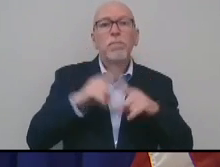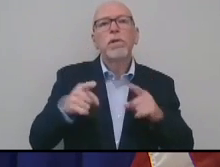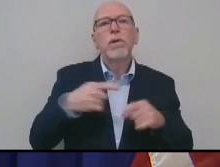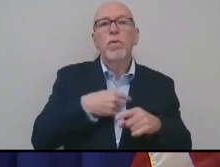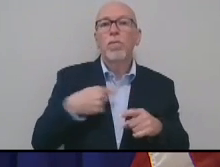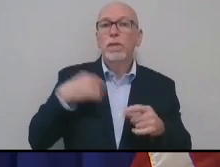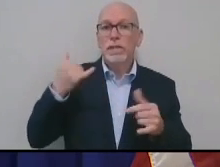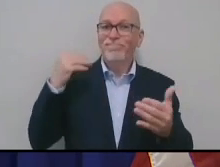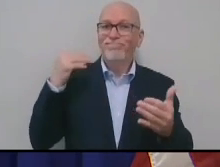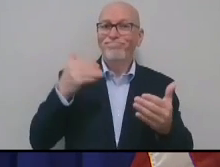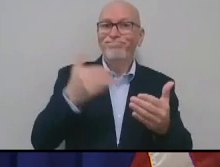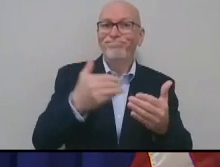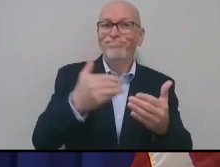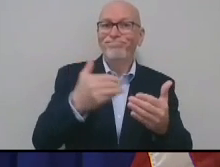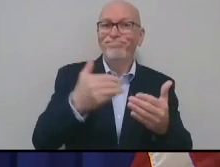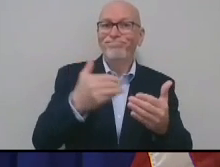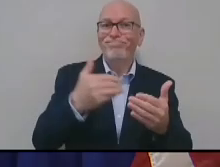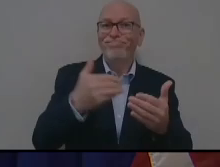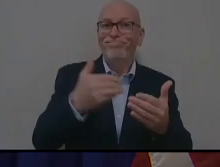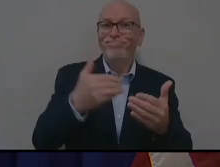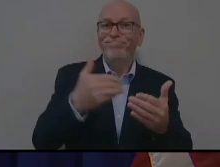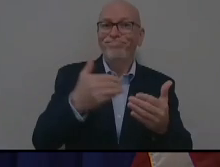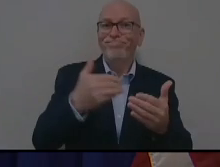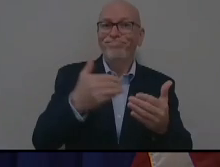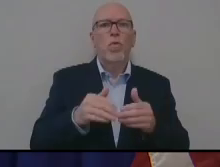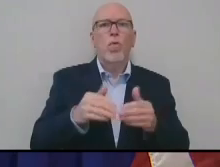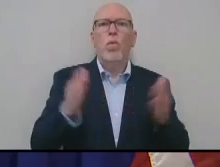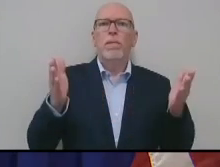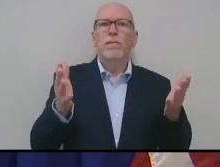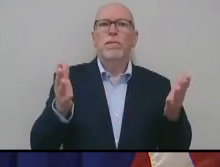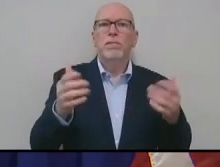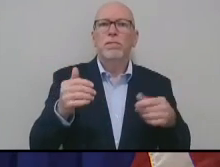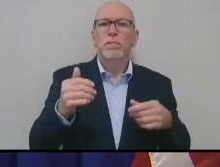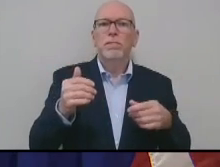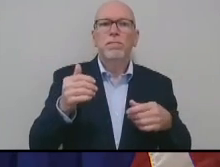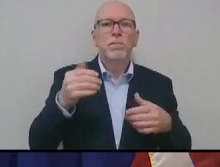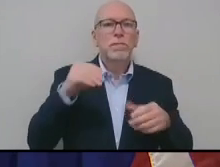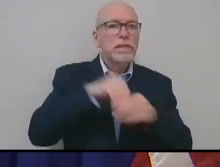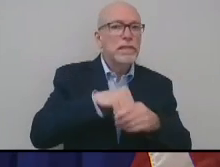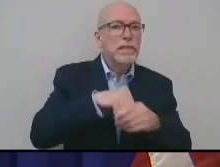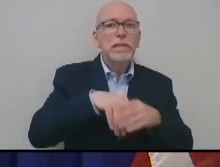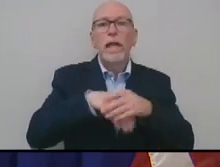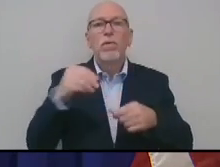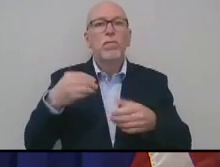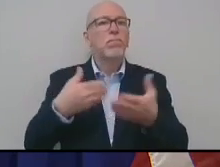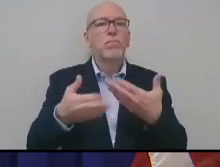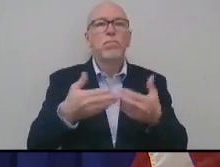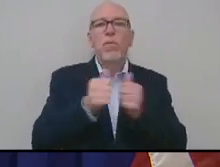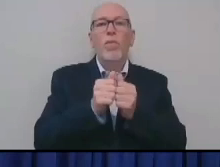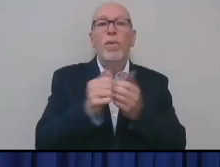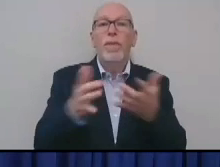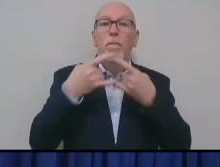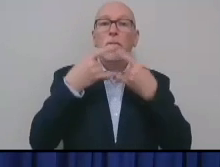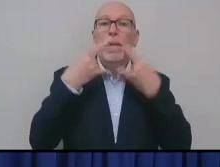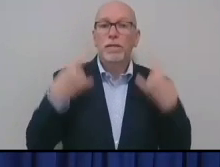approaching that time where we should be being inside or outside without being masked.